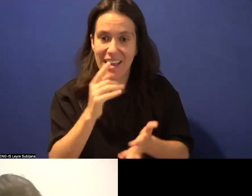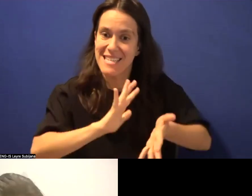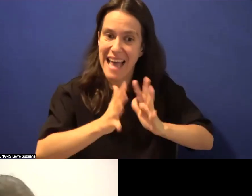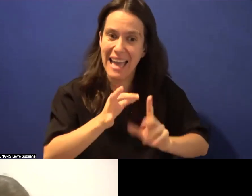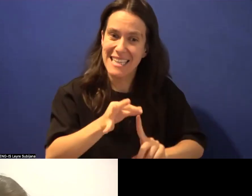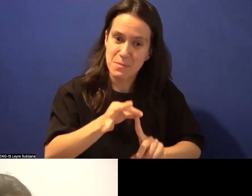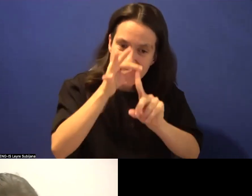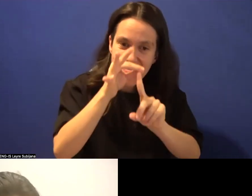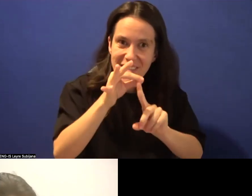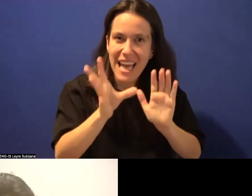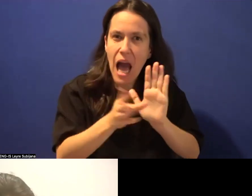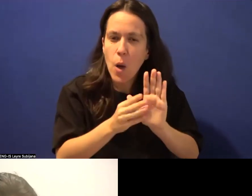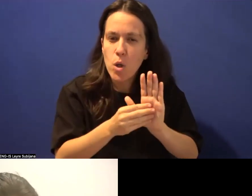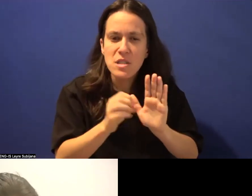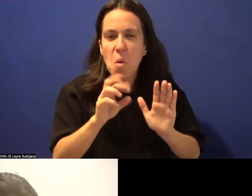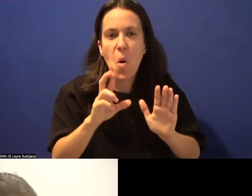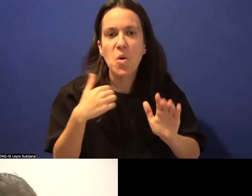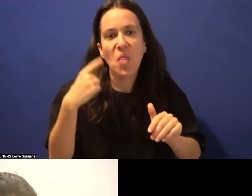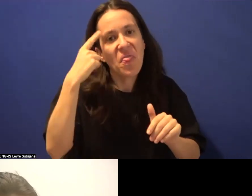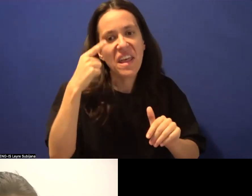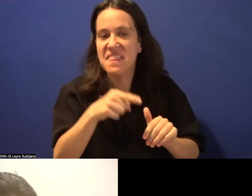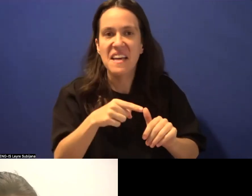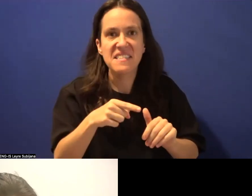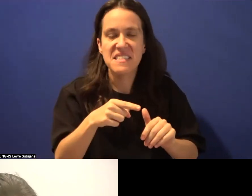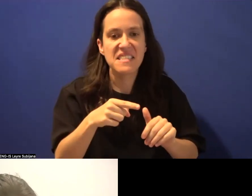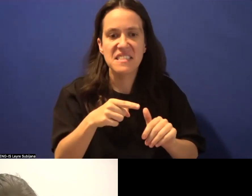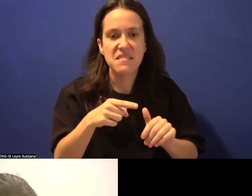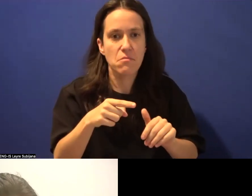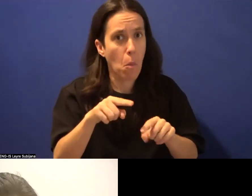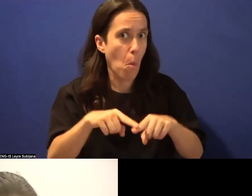iconicity, or this is just some another topic?